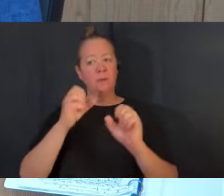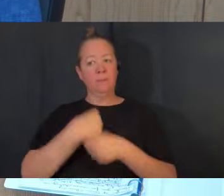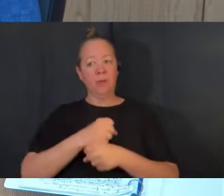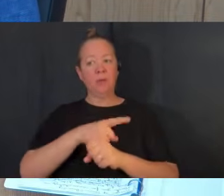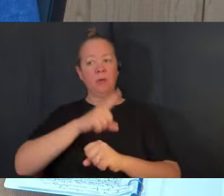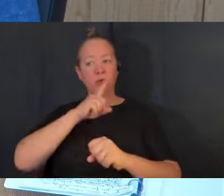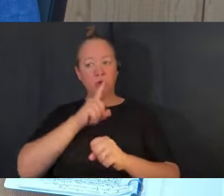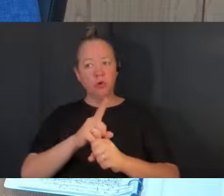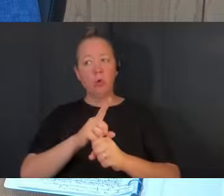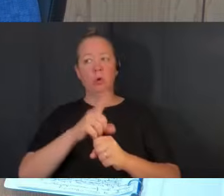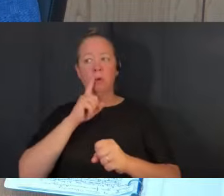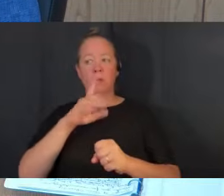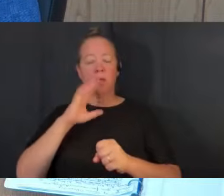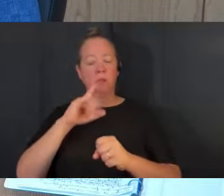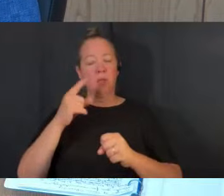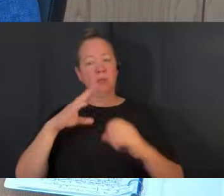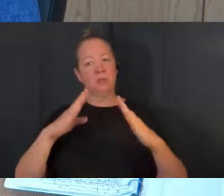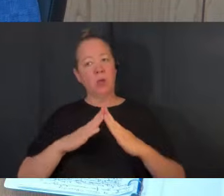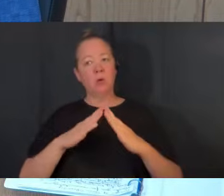what it is now.